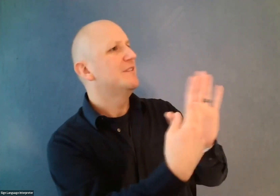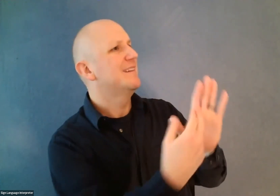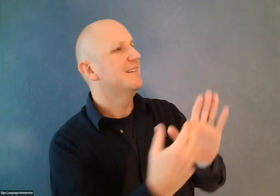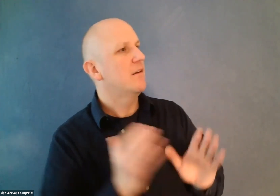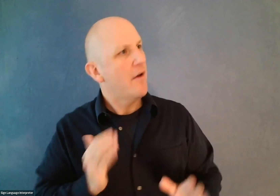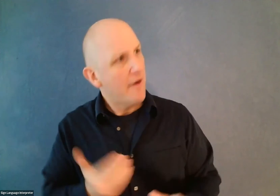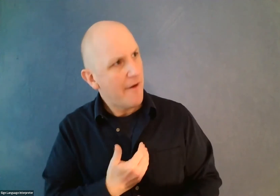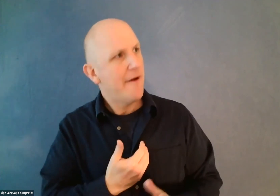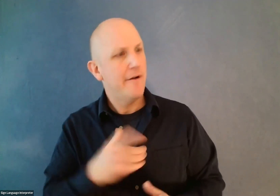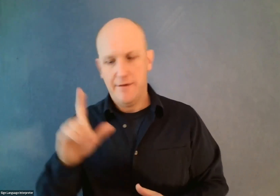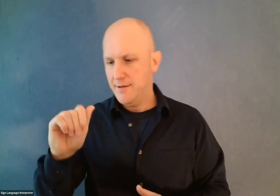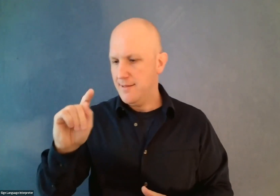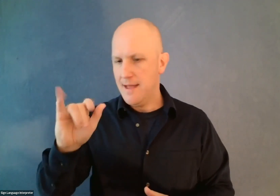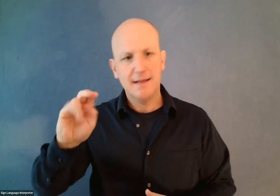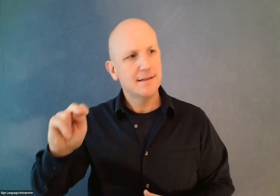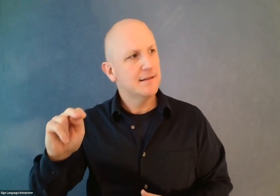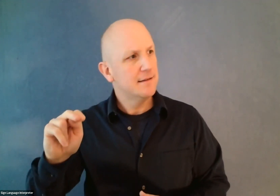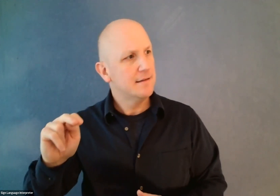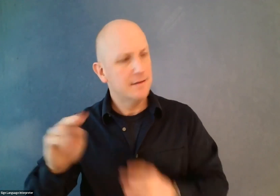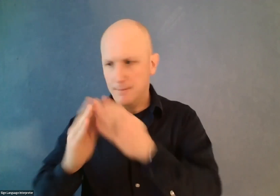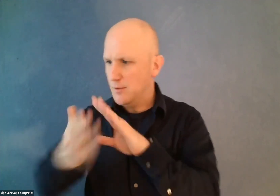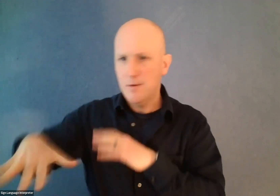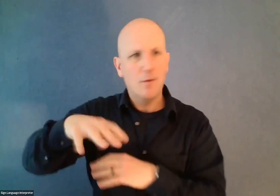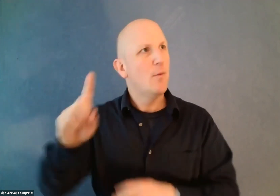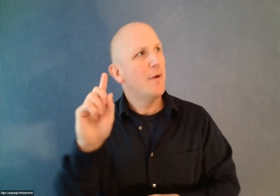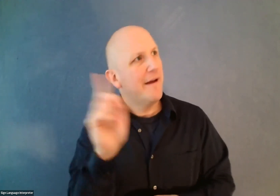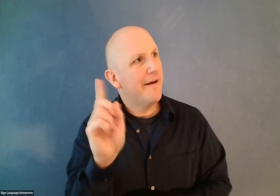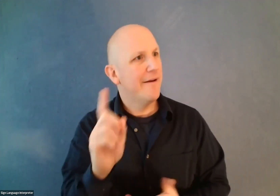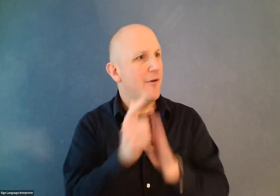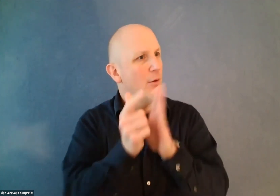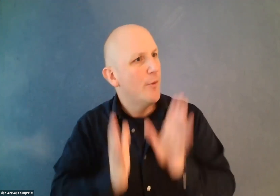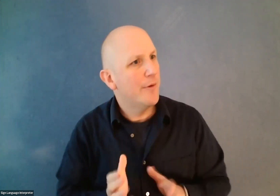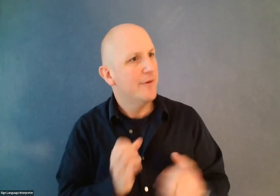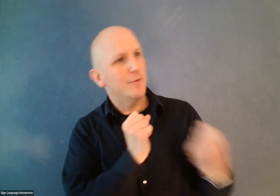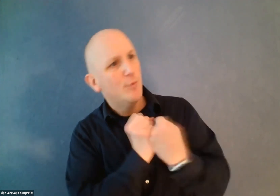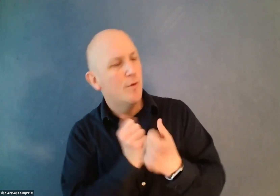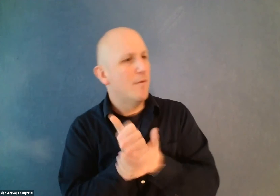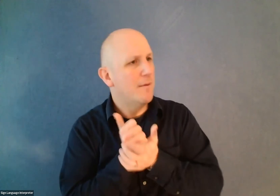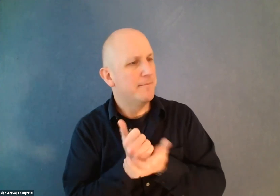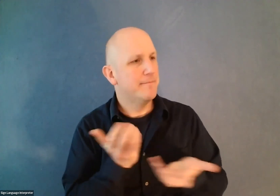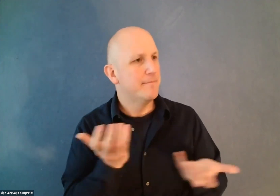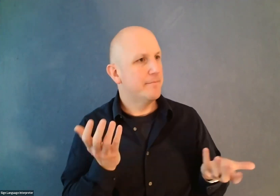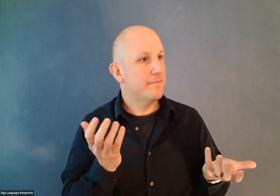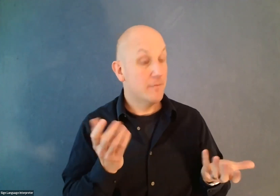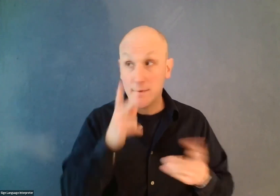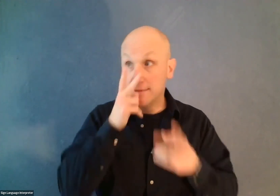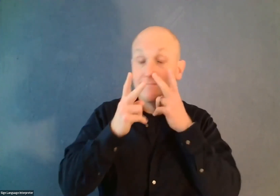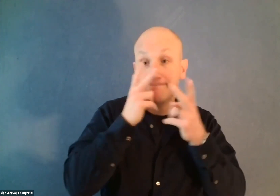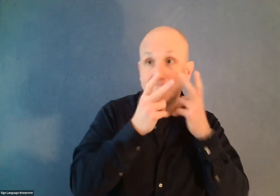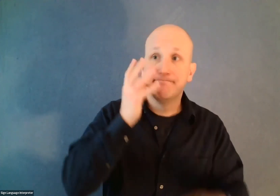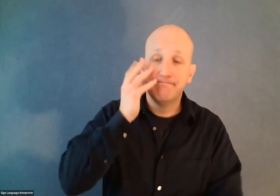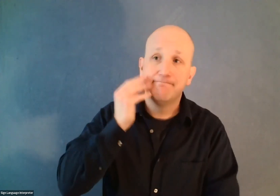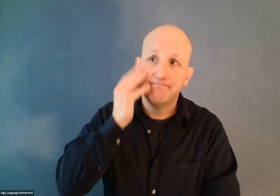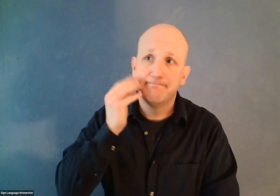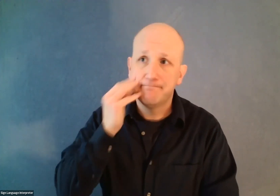Latino community, for attorneys to represent us. So since I like